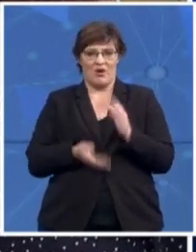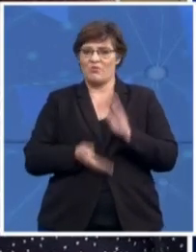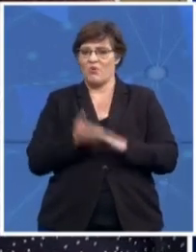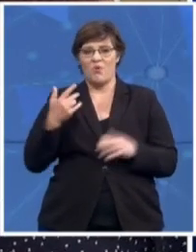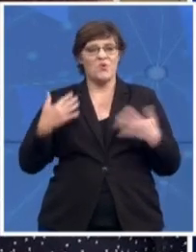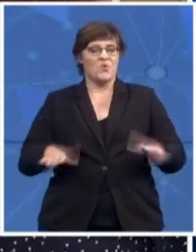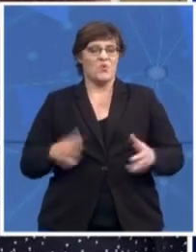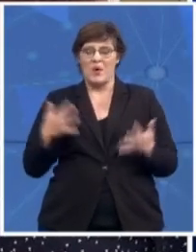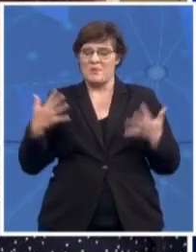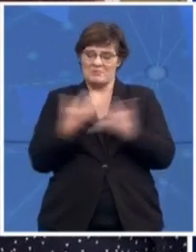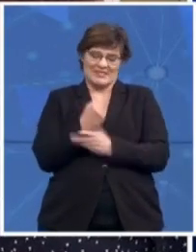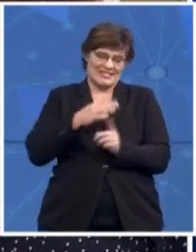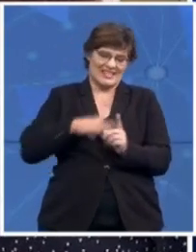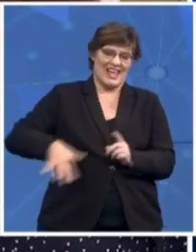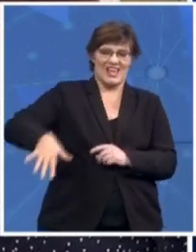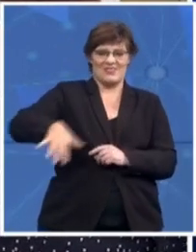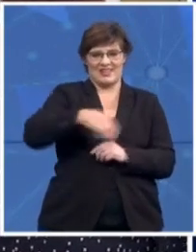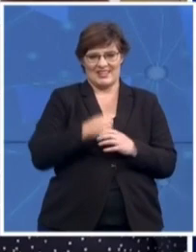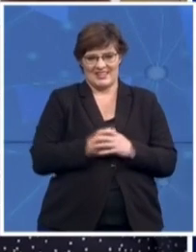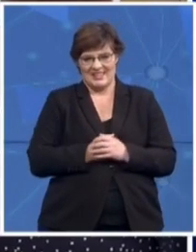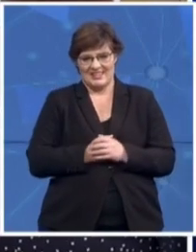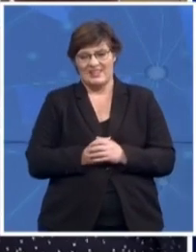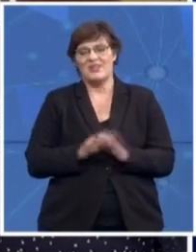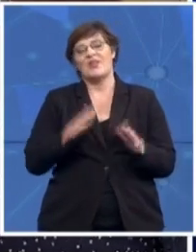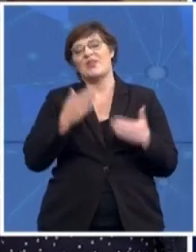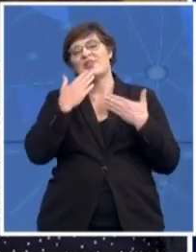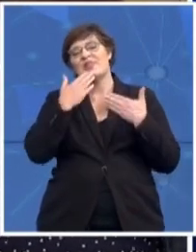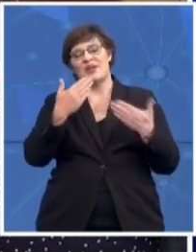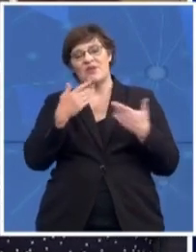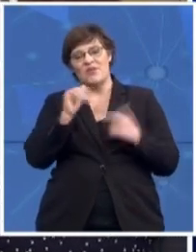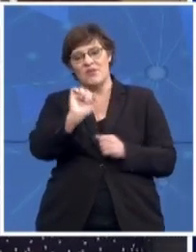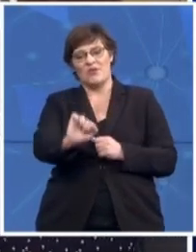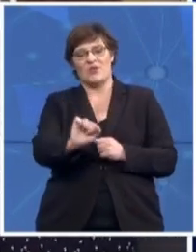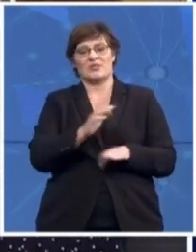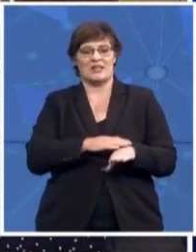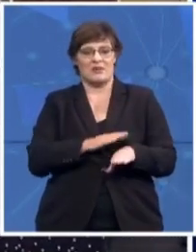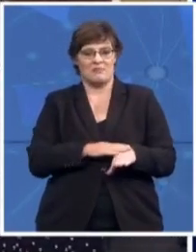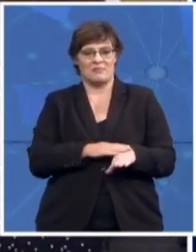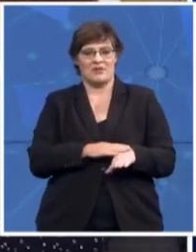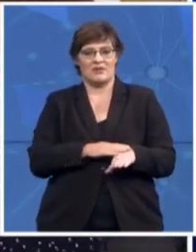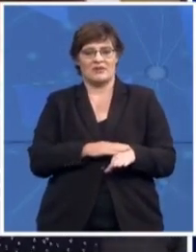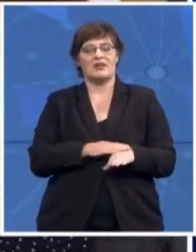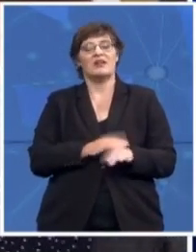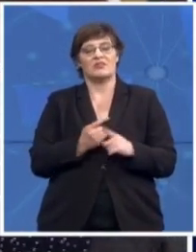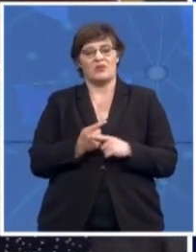Jayed, thank you very much indeed for your time, your reporting. No doubt we'll get back to you later on, give us the